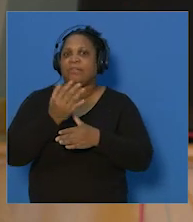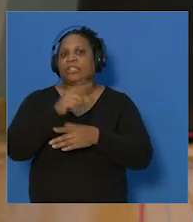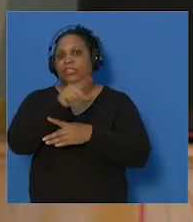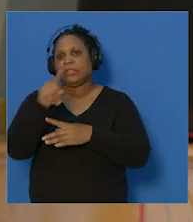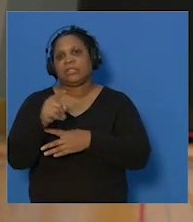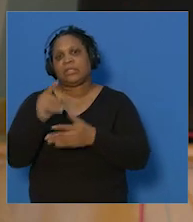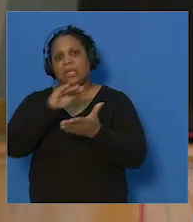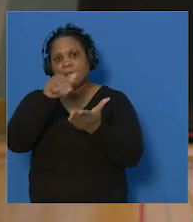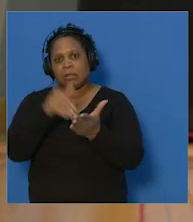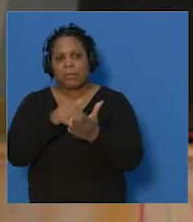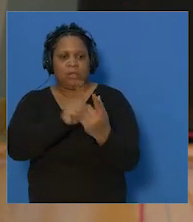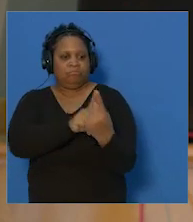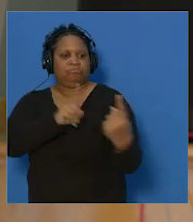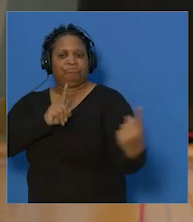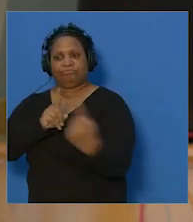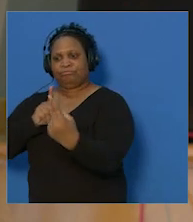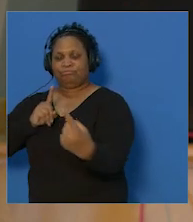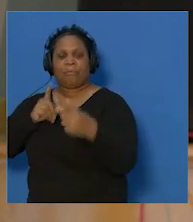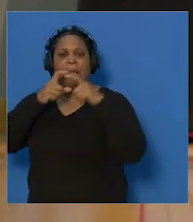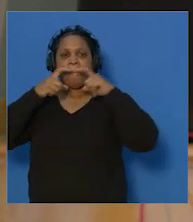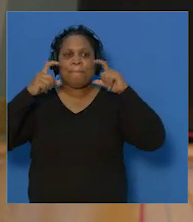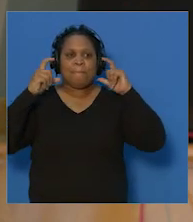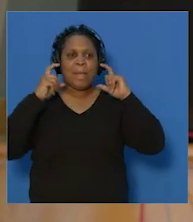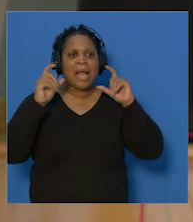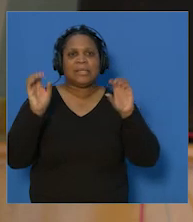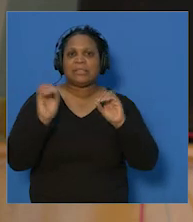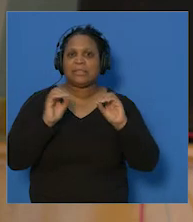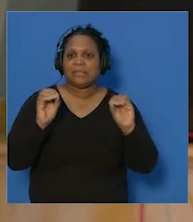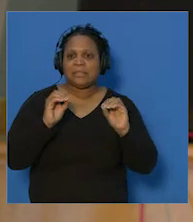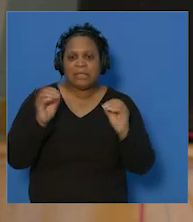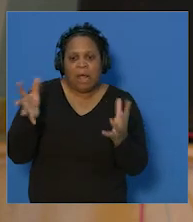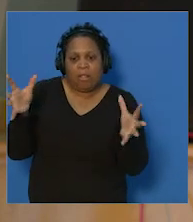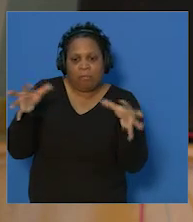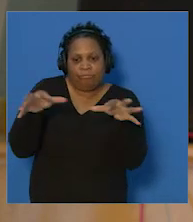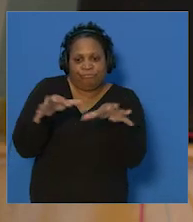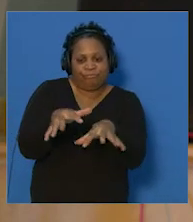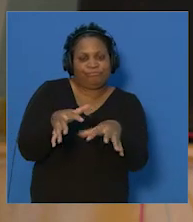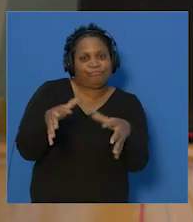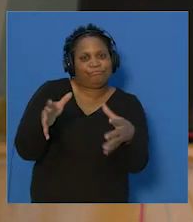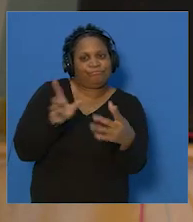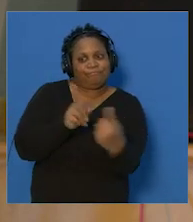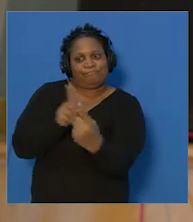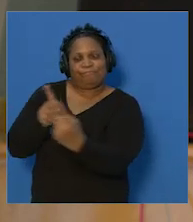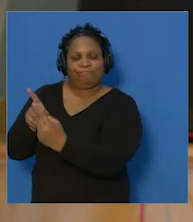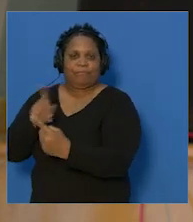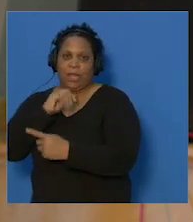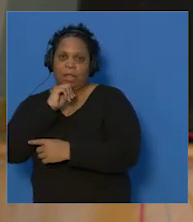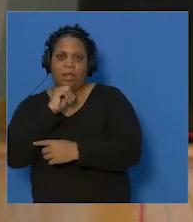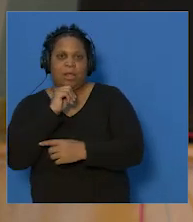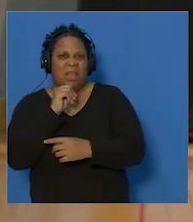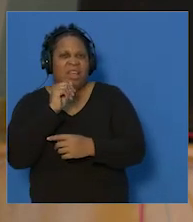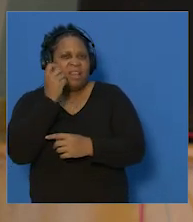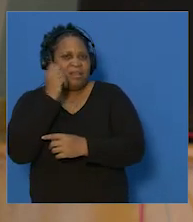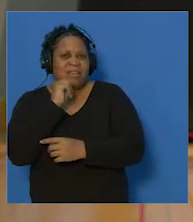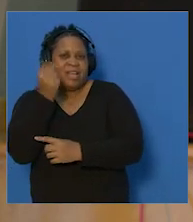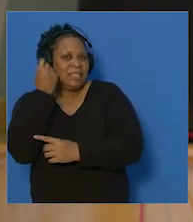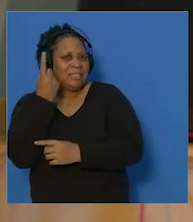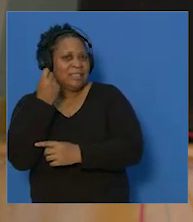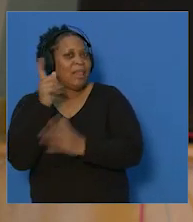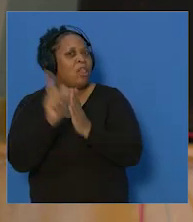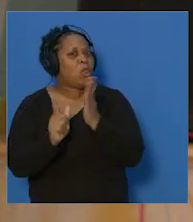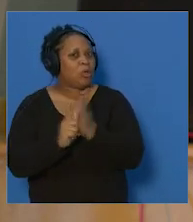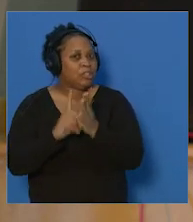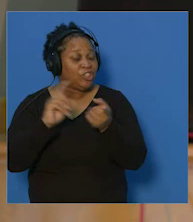speaking about: the physical distancing, the wearing of the mask, non-congregating. Notwithstanding that the law has changed insofar as